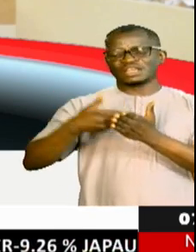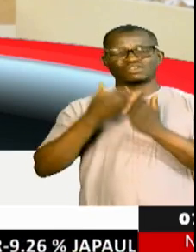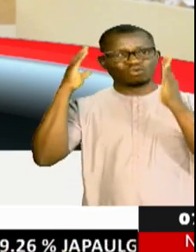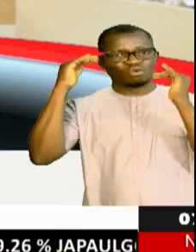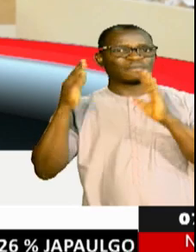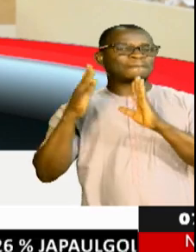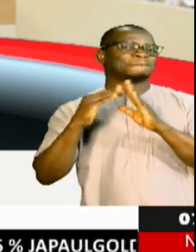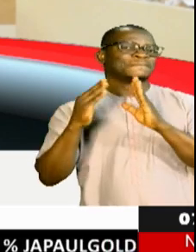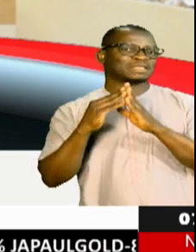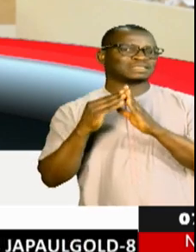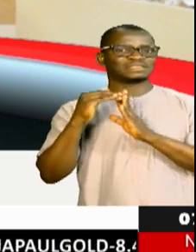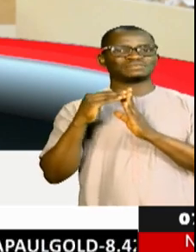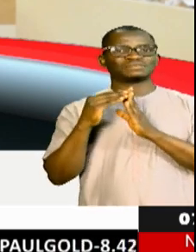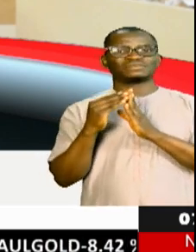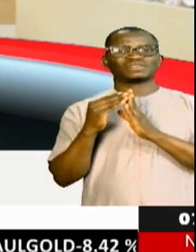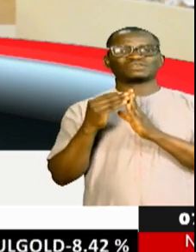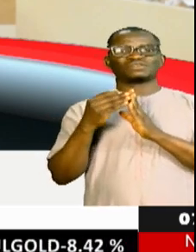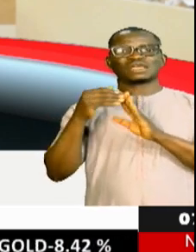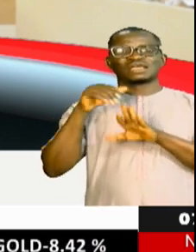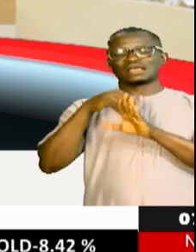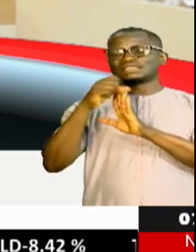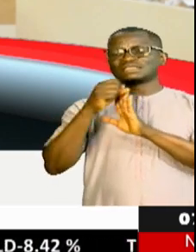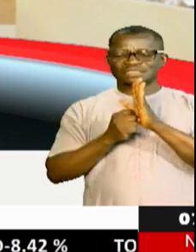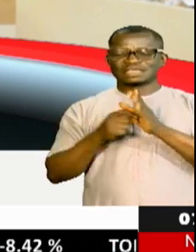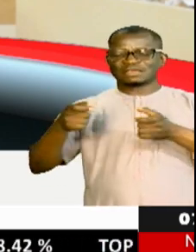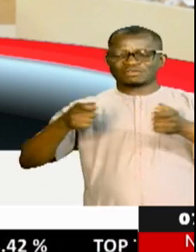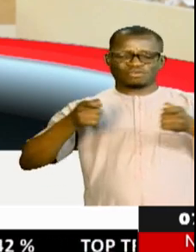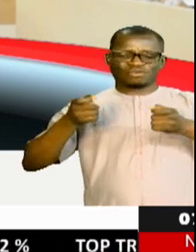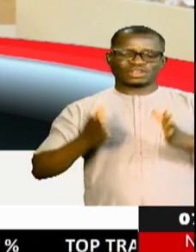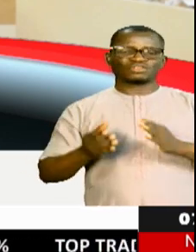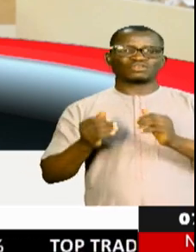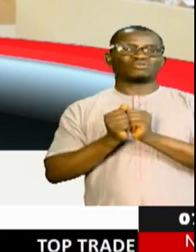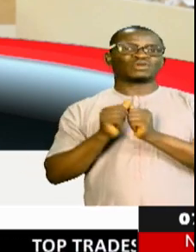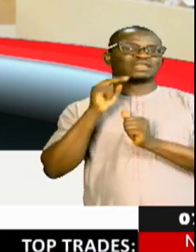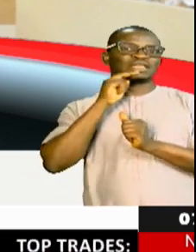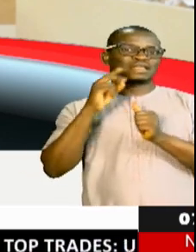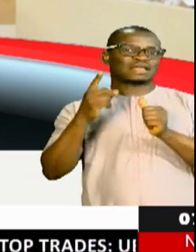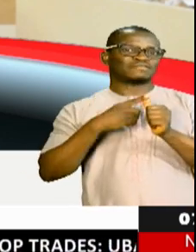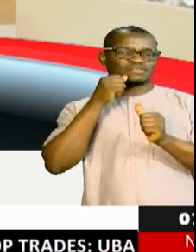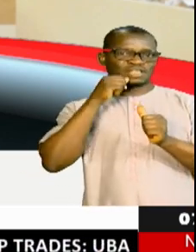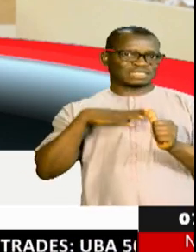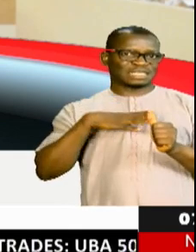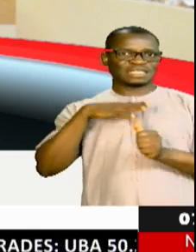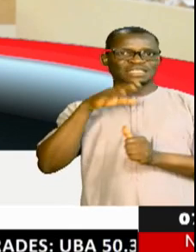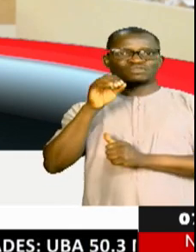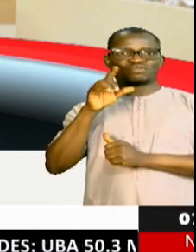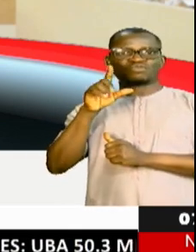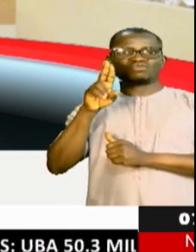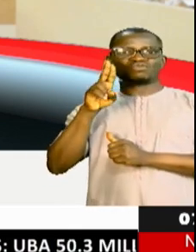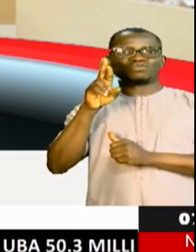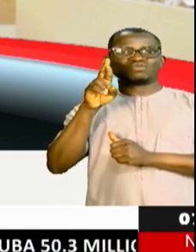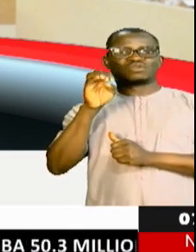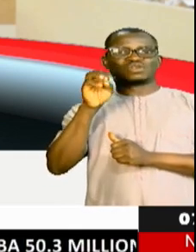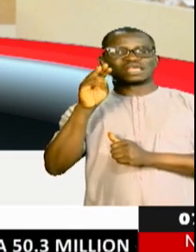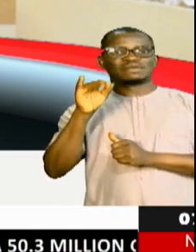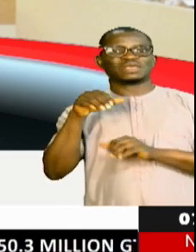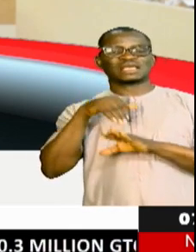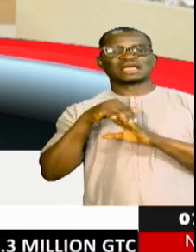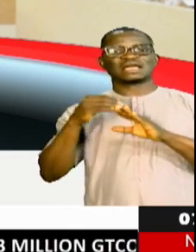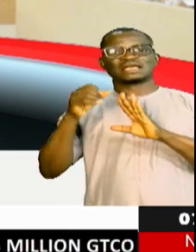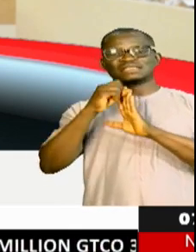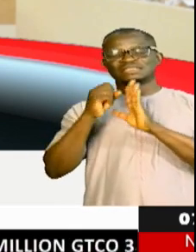Initiatives state coordinators with Nigeria's First Lady, Oluremi Tinubu, in the Villa. State